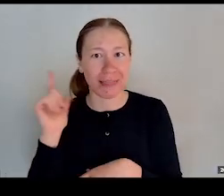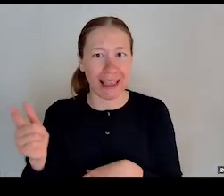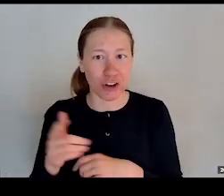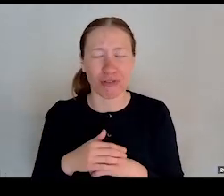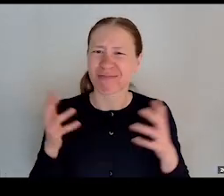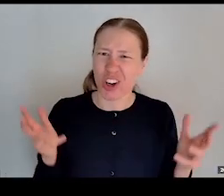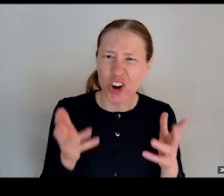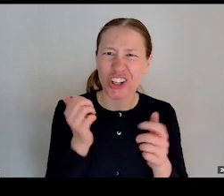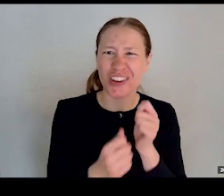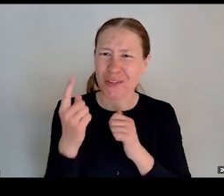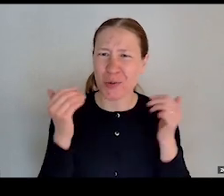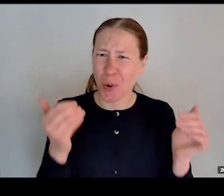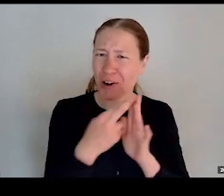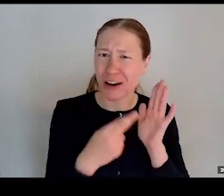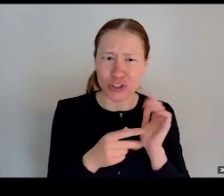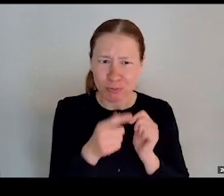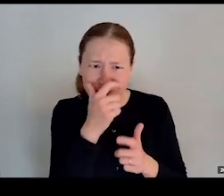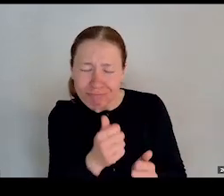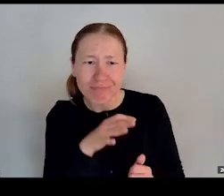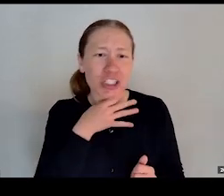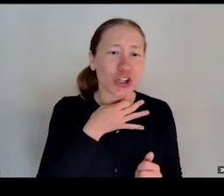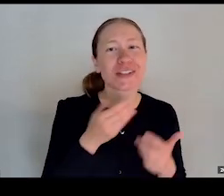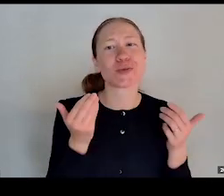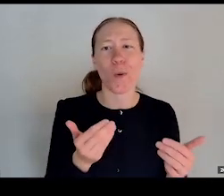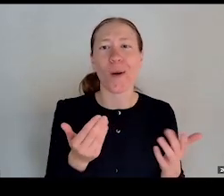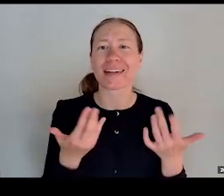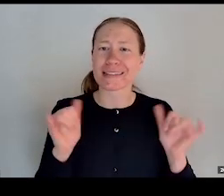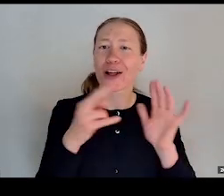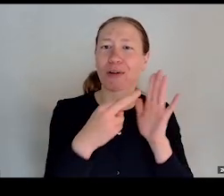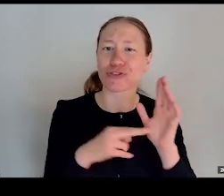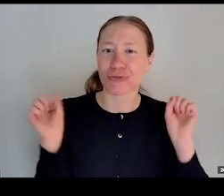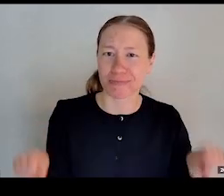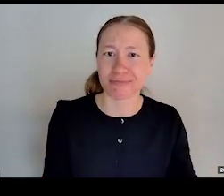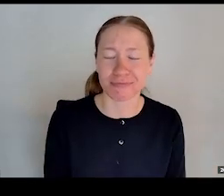a topic that you're interested in or that's applicable to you.